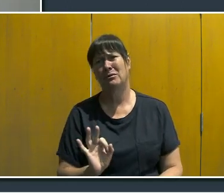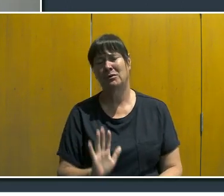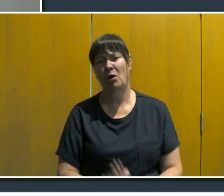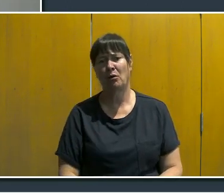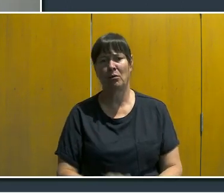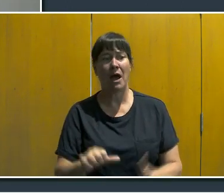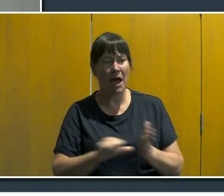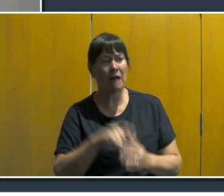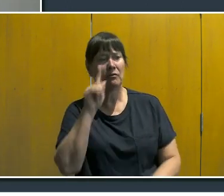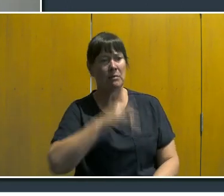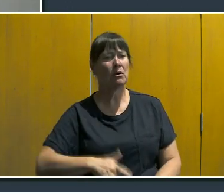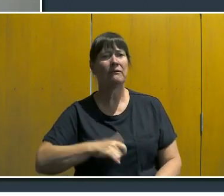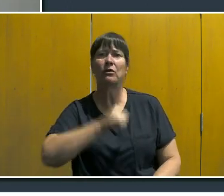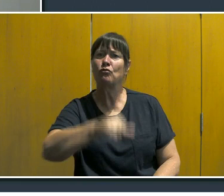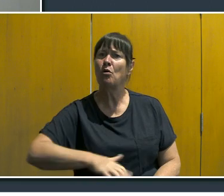the rural area.